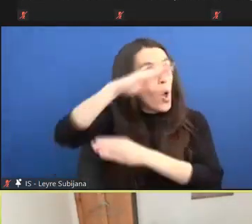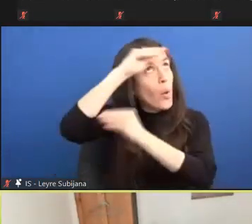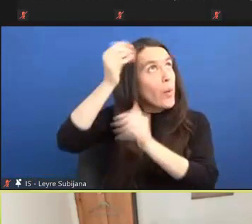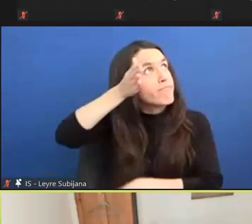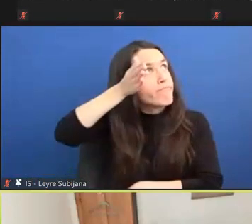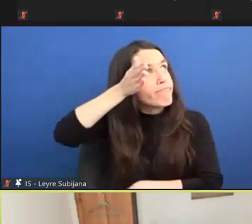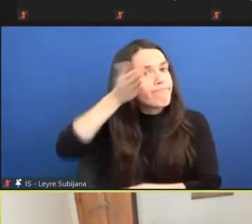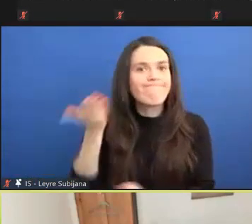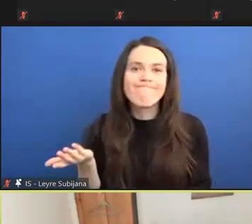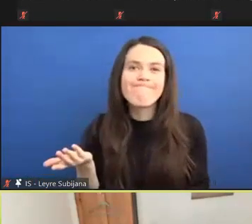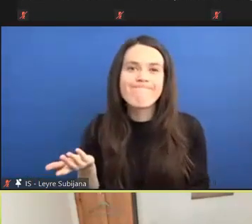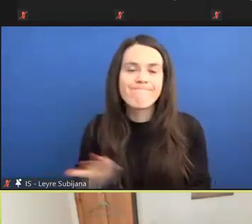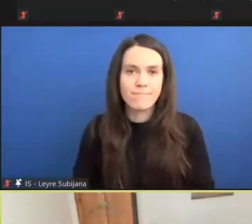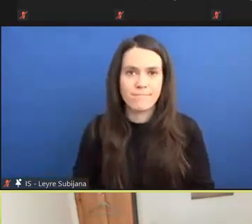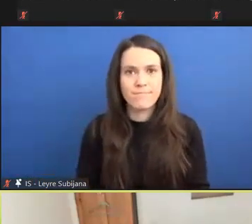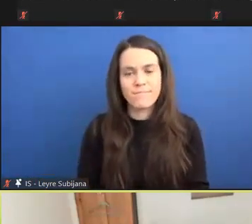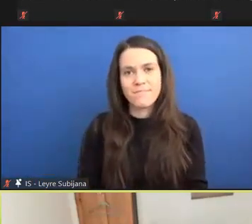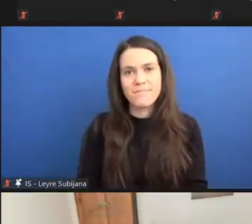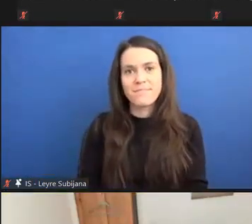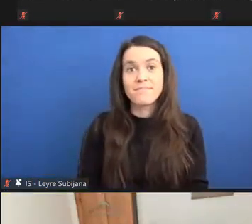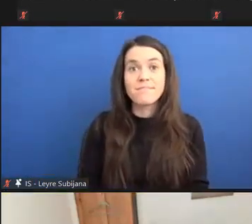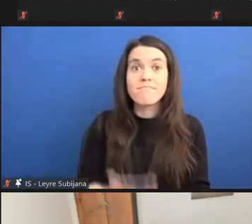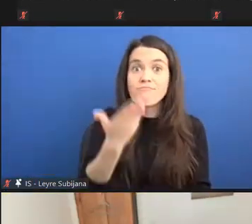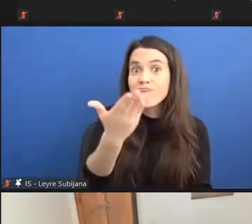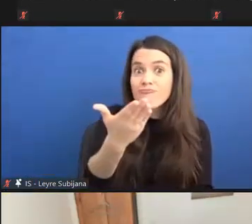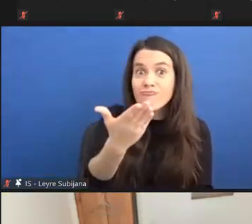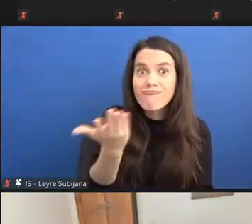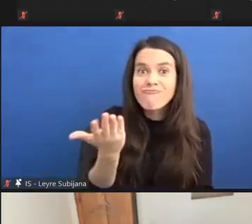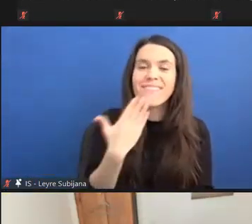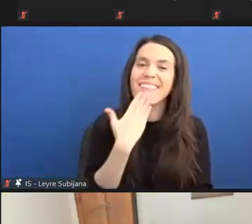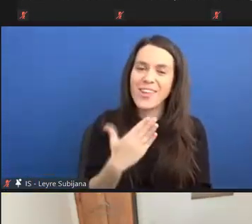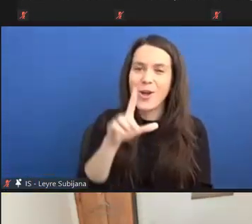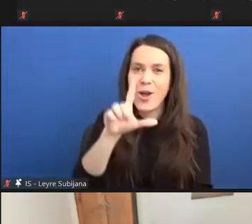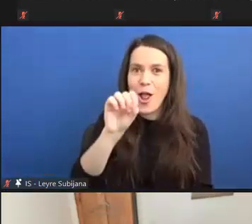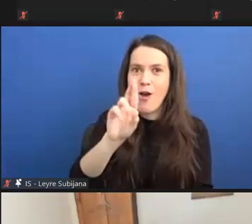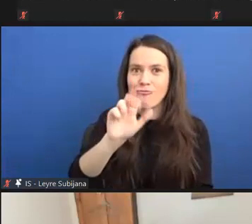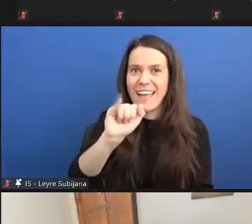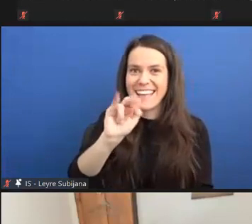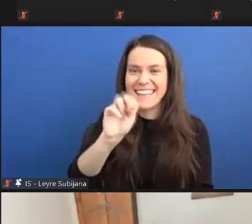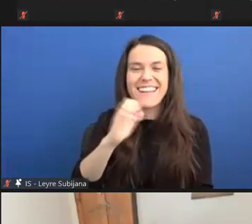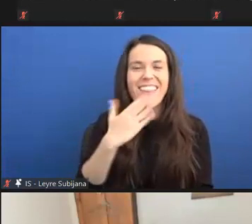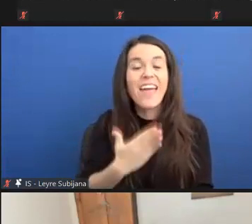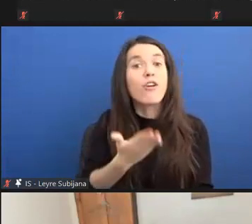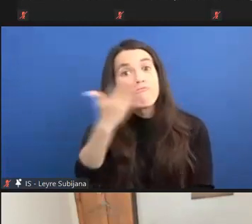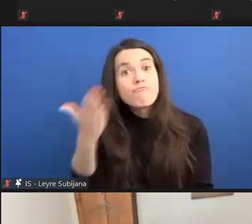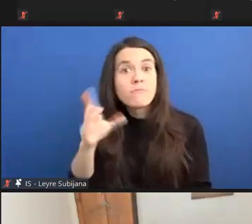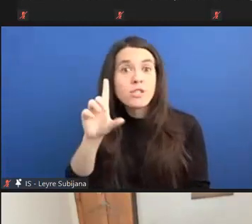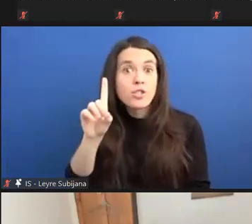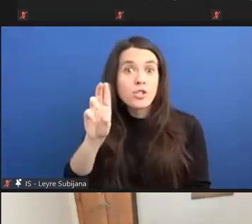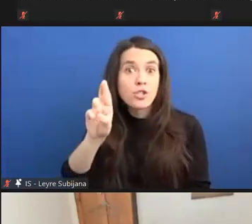Right. Thank you, Lorraine. Did you want to add anything about secondary education at all, Dr.